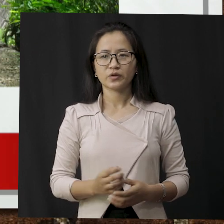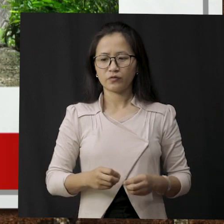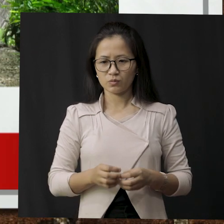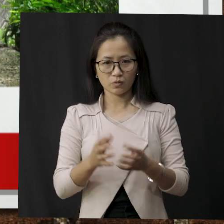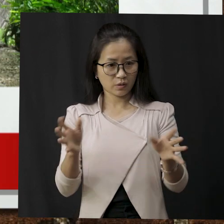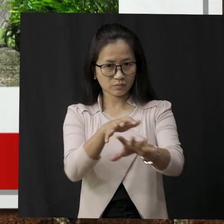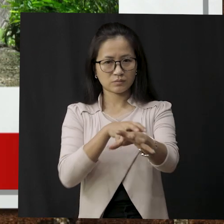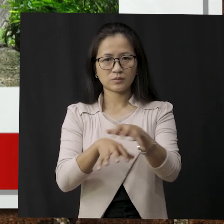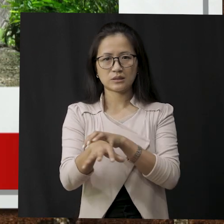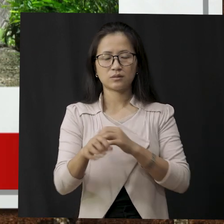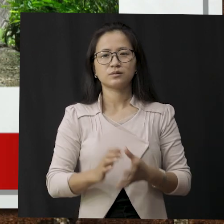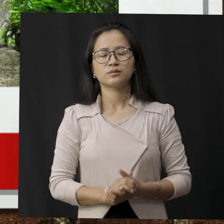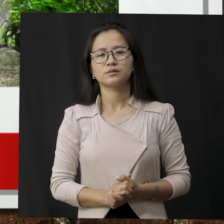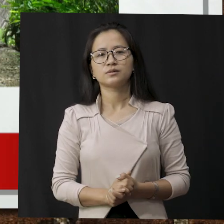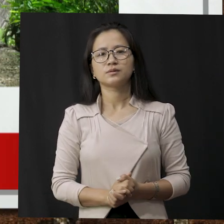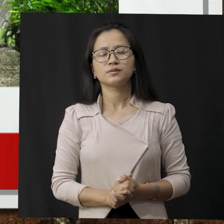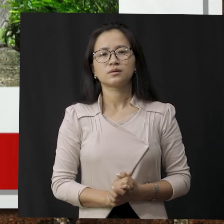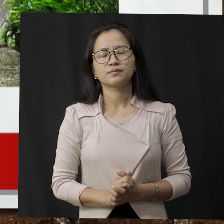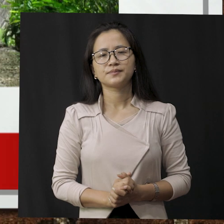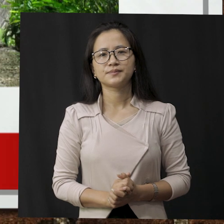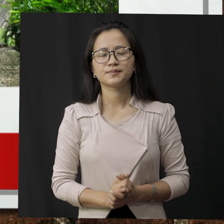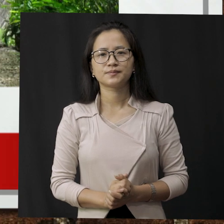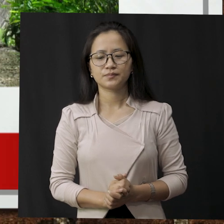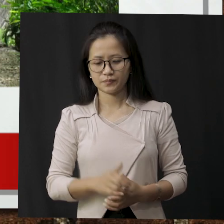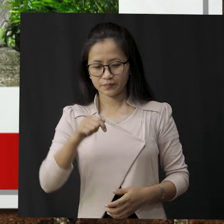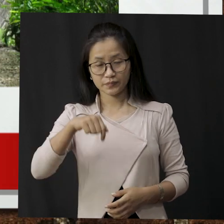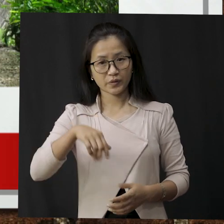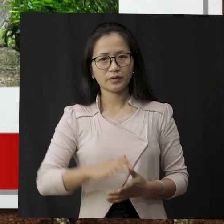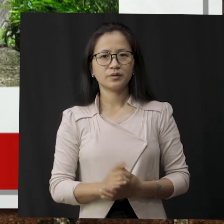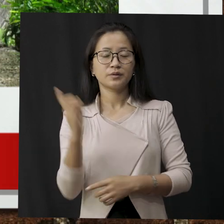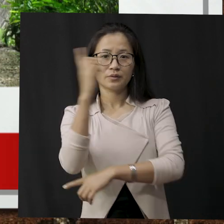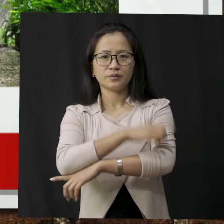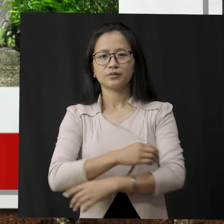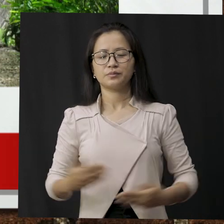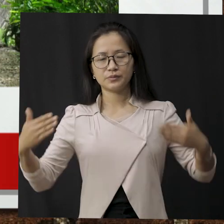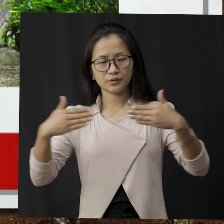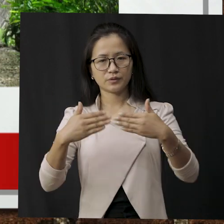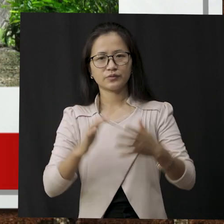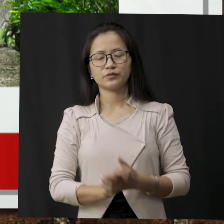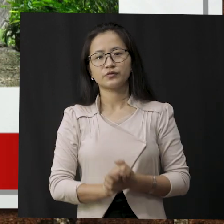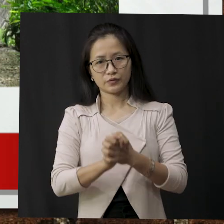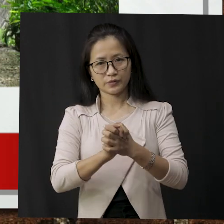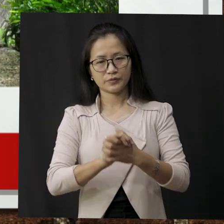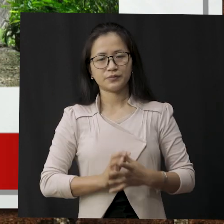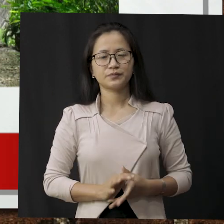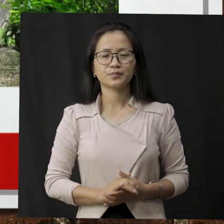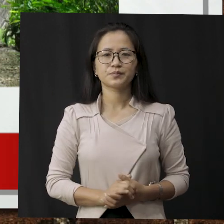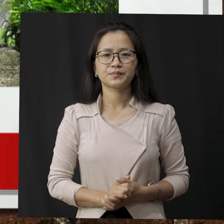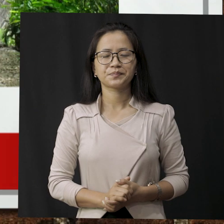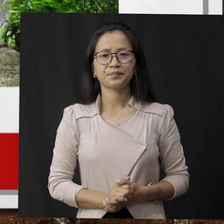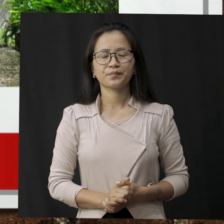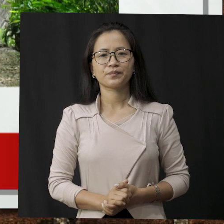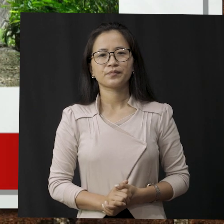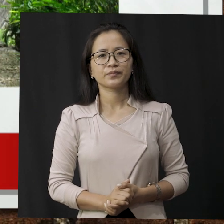wild and stray animal, right? So students, today we will be meeting one of your friends, okay? One of your friend,